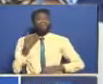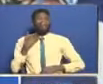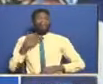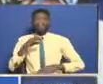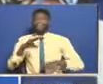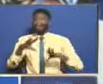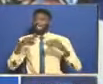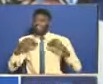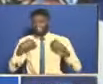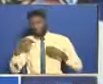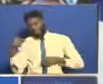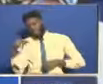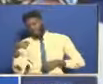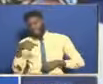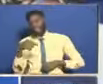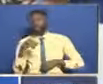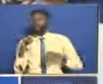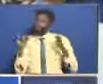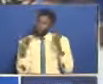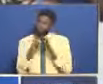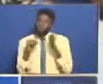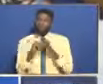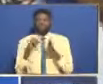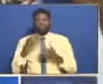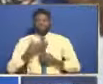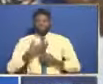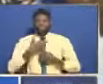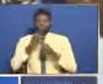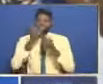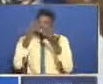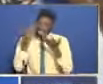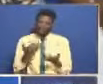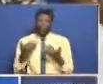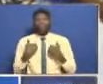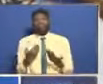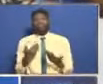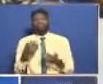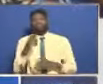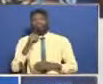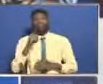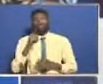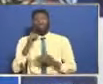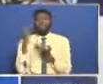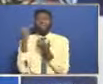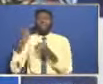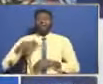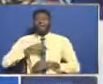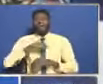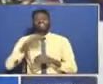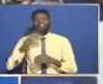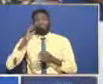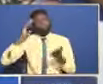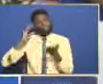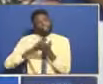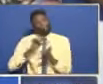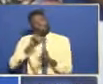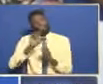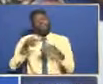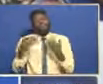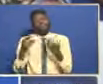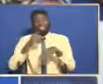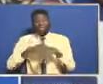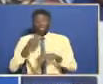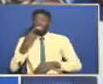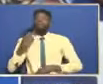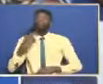that there's a serious deficiency of trust, how do you expect us to believe you when you say you want to be in a coalition with